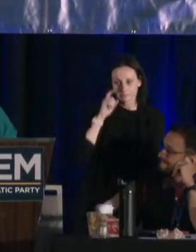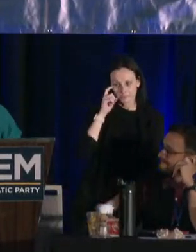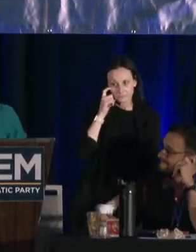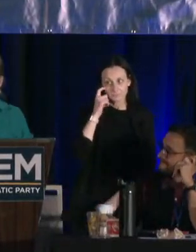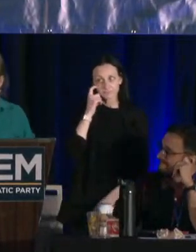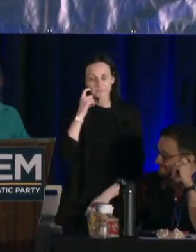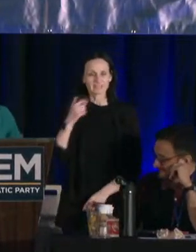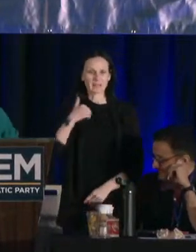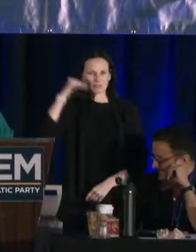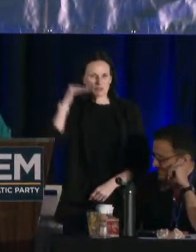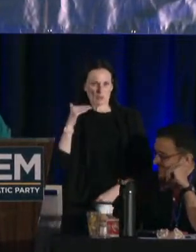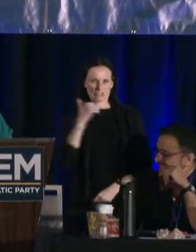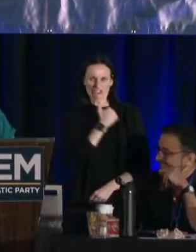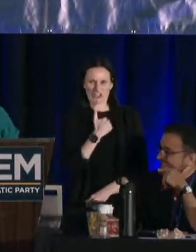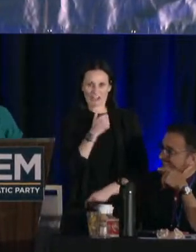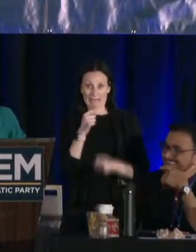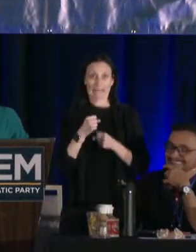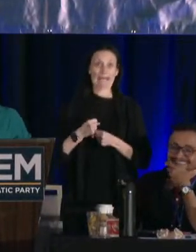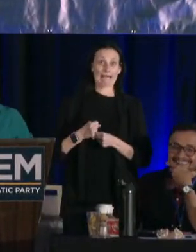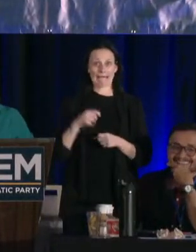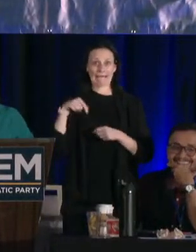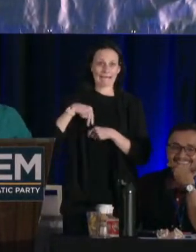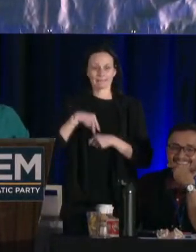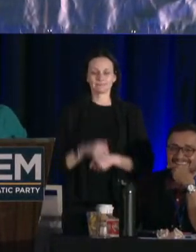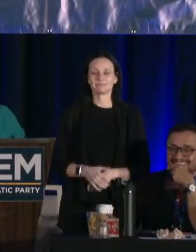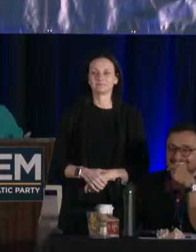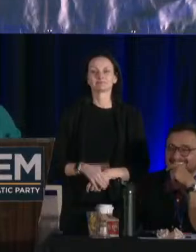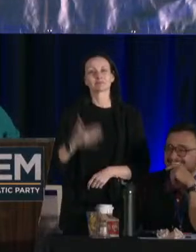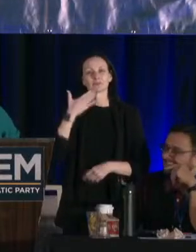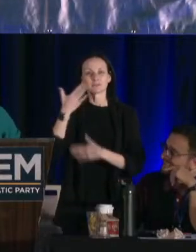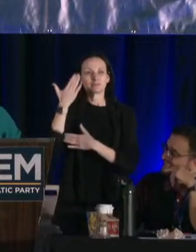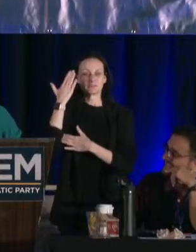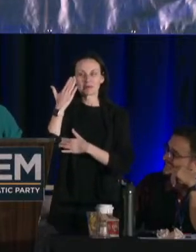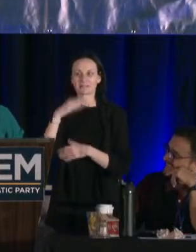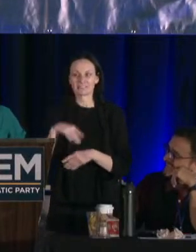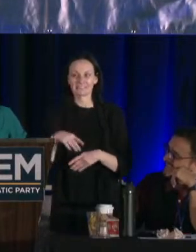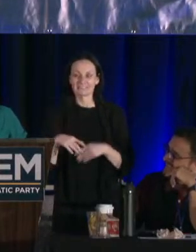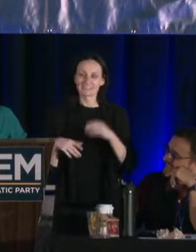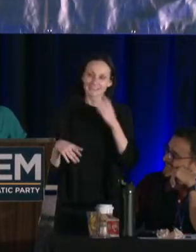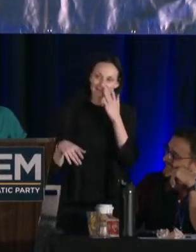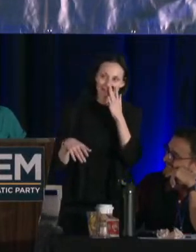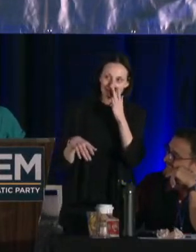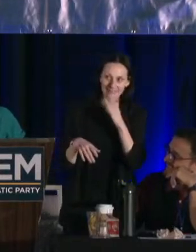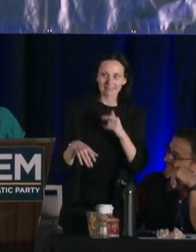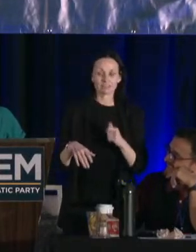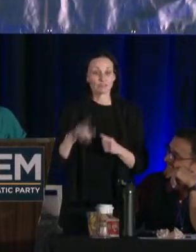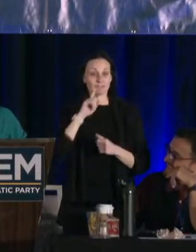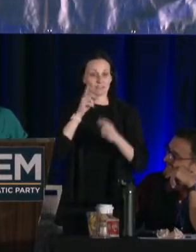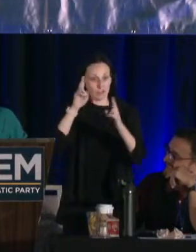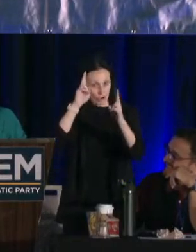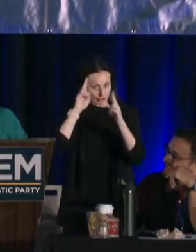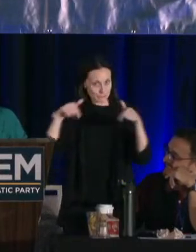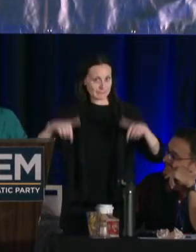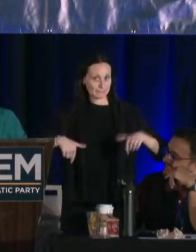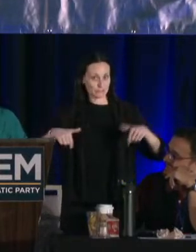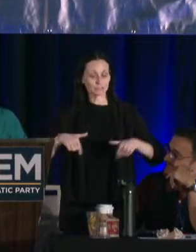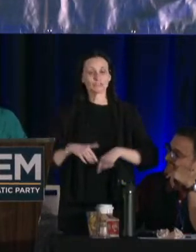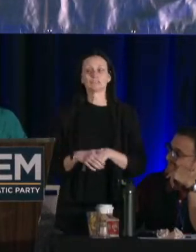All right, I'm a little short, sorry. Good morning, siblings. It's an honor to be here.